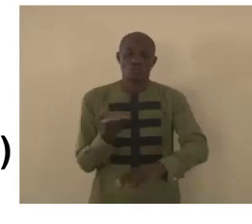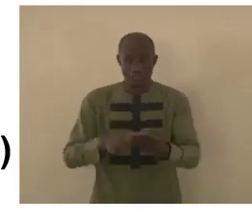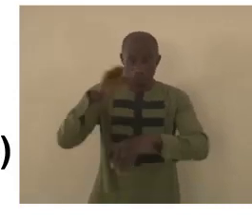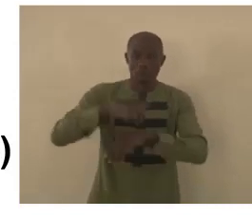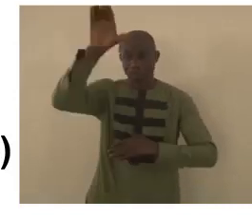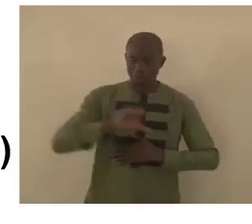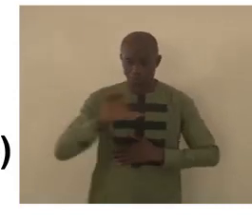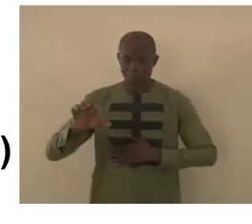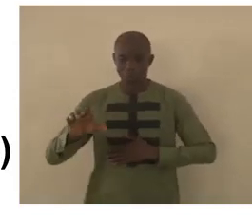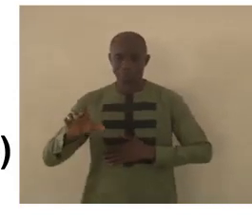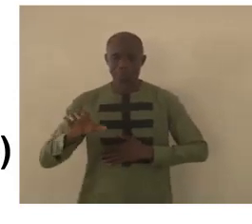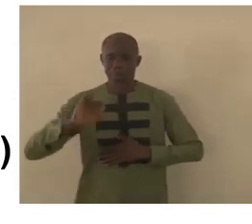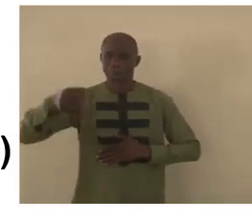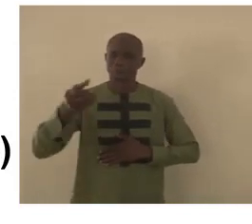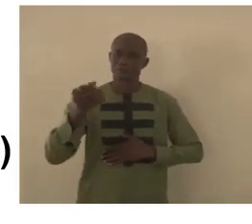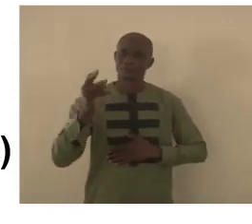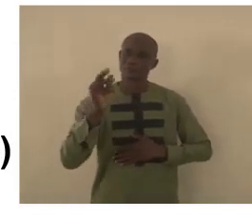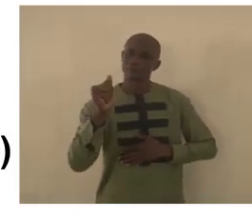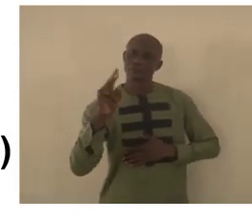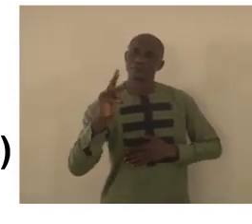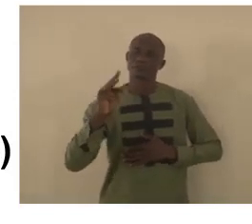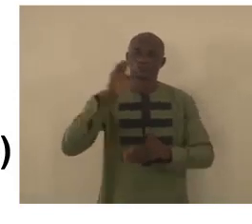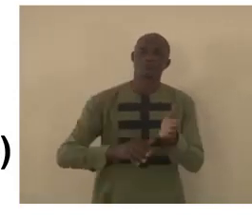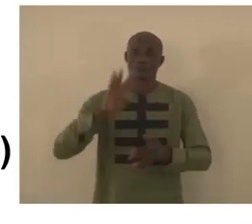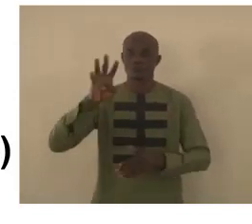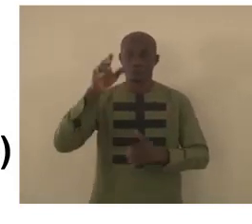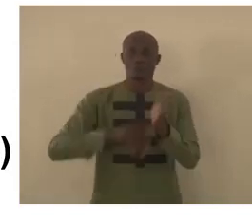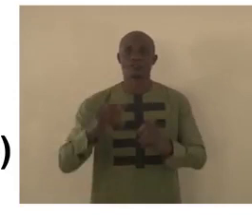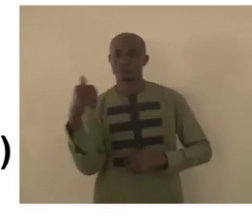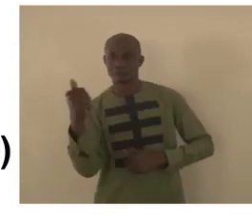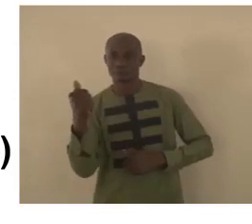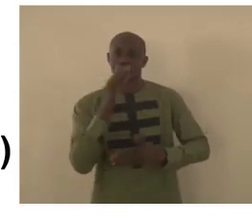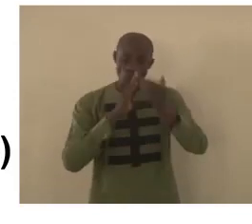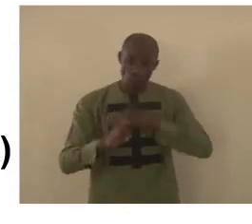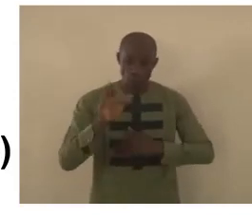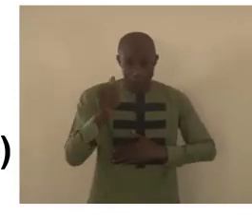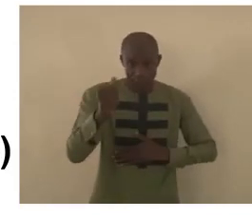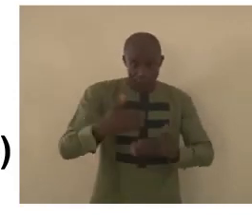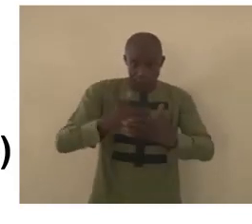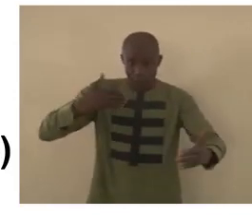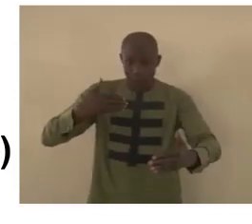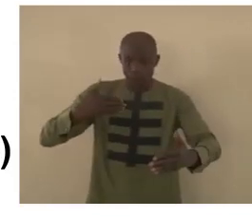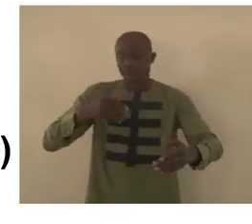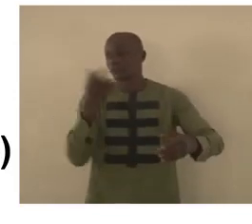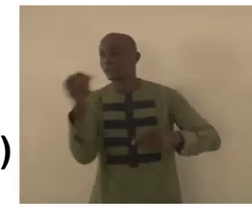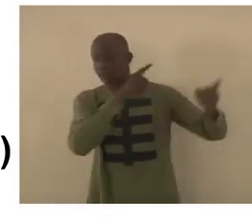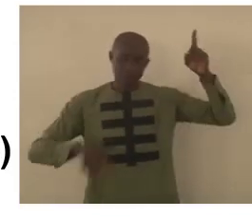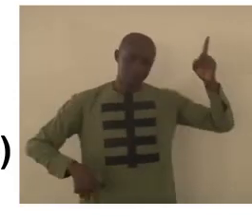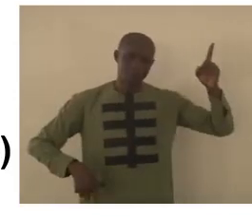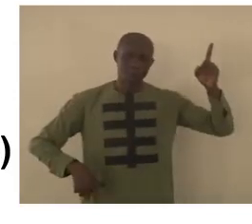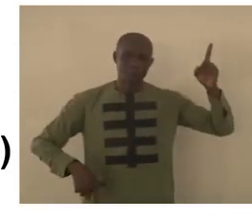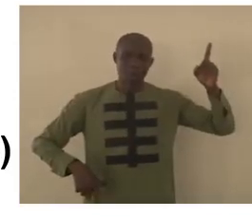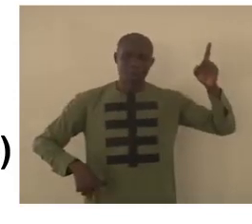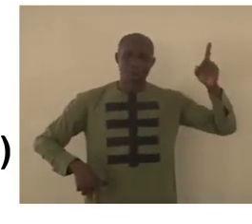death, death on the cross. James chapter 4, verse 10. Humble yourselves before the